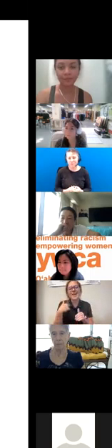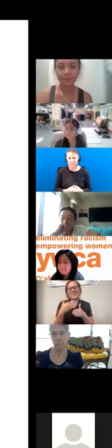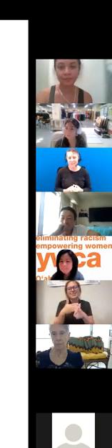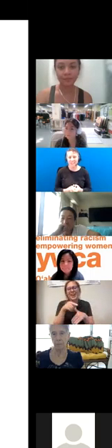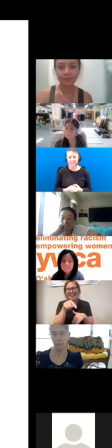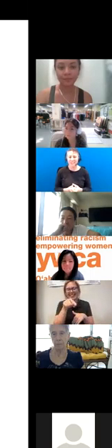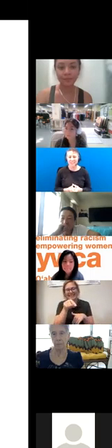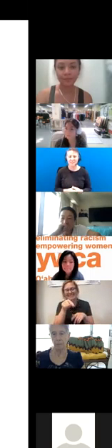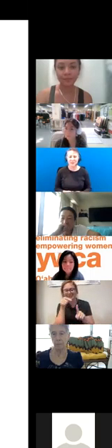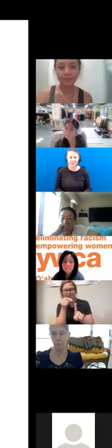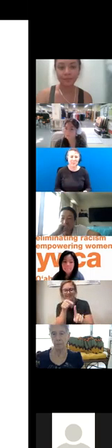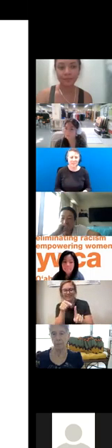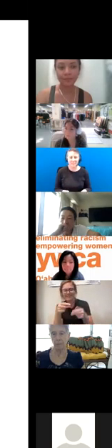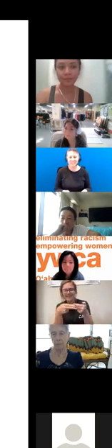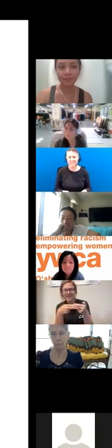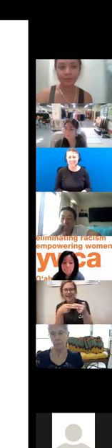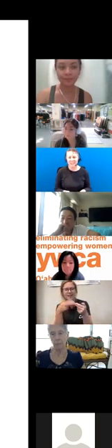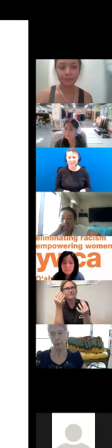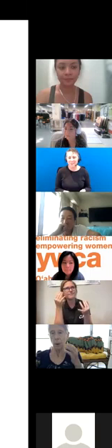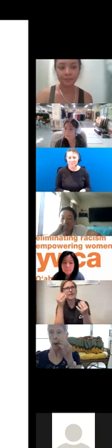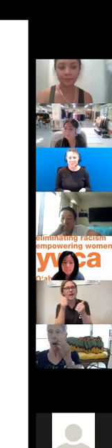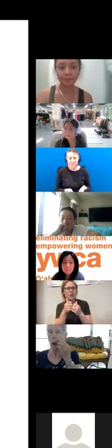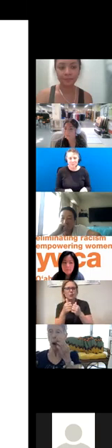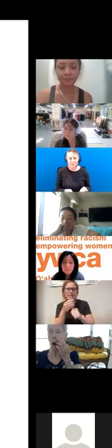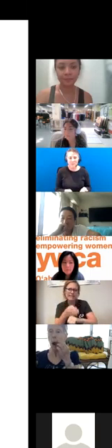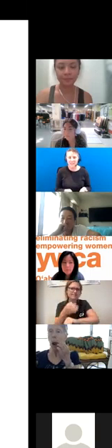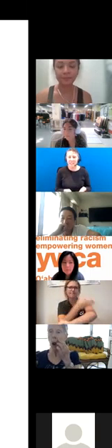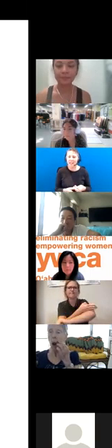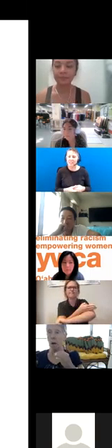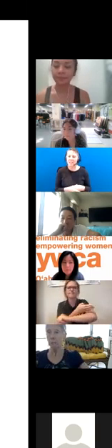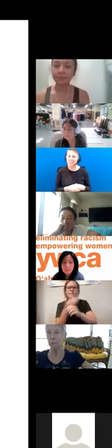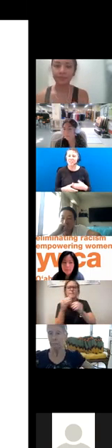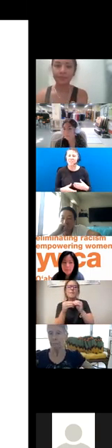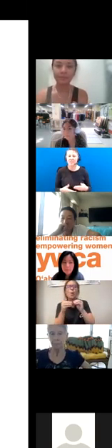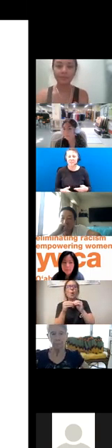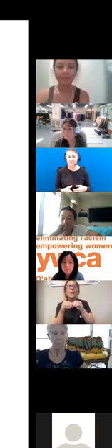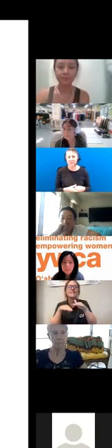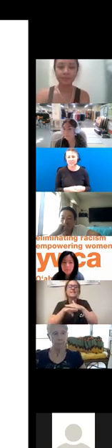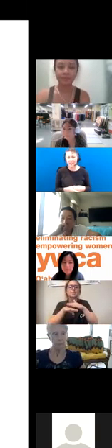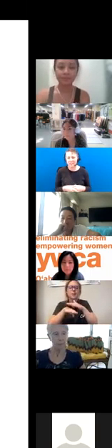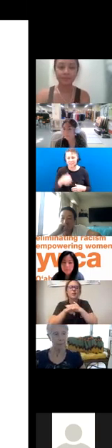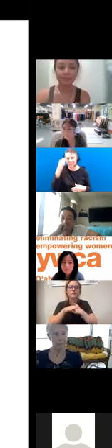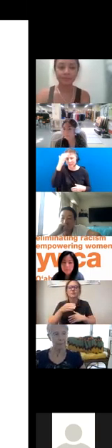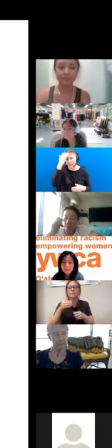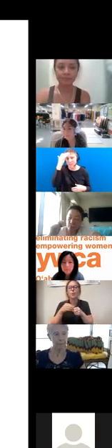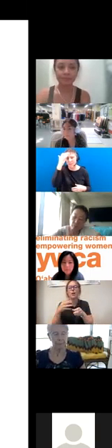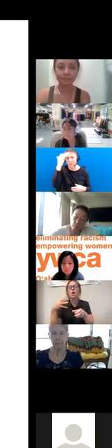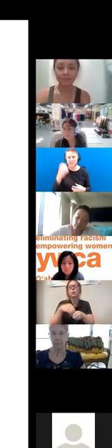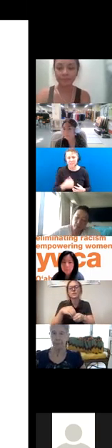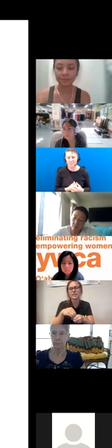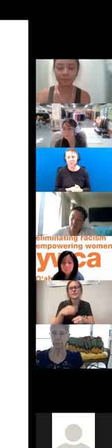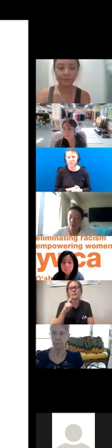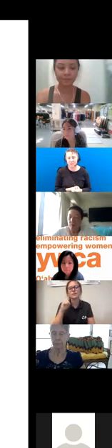for improvement. And that's why I'm sharing this specific slide, so that you can start to get ideas and be